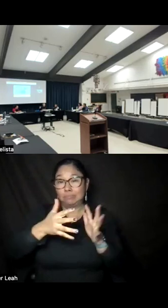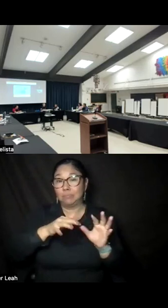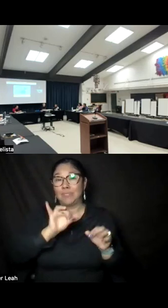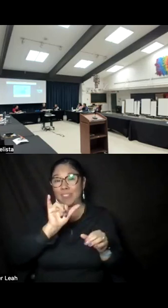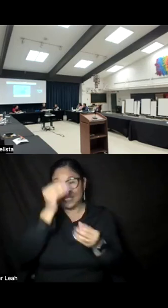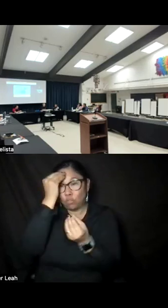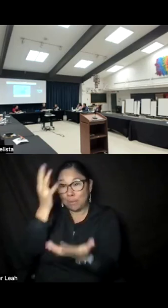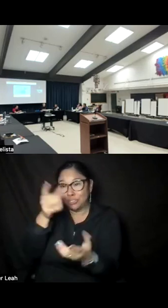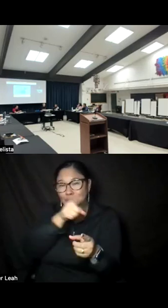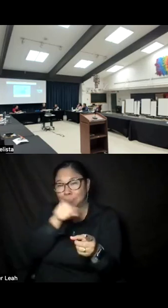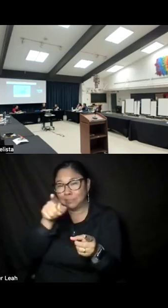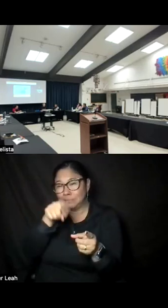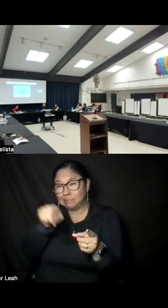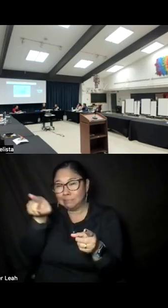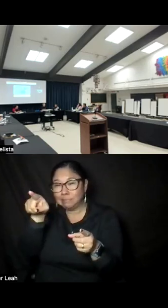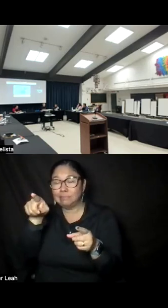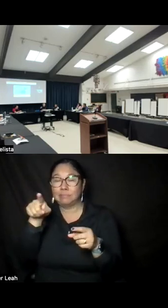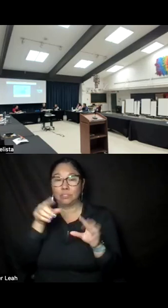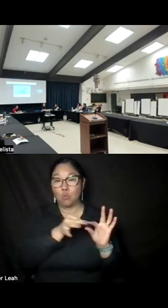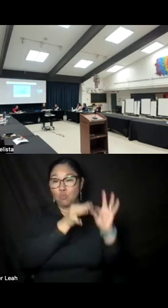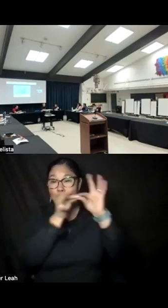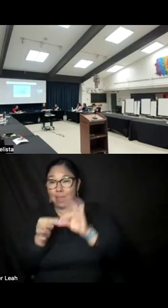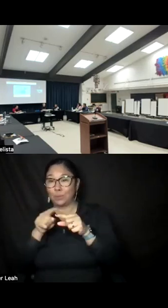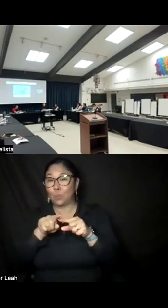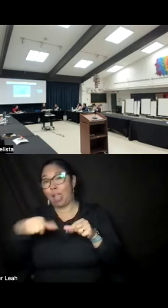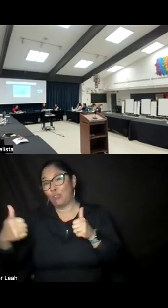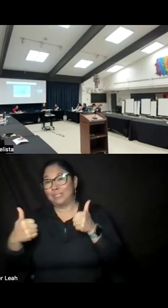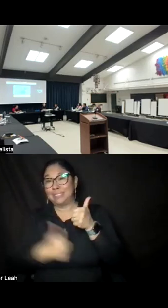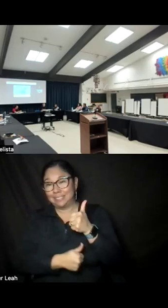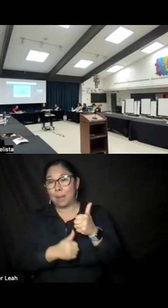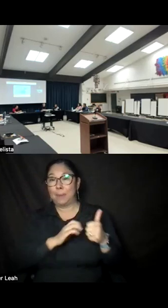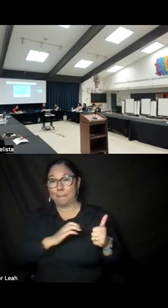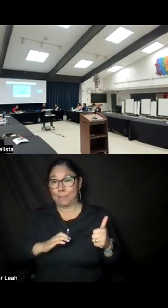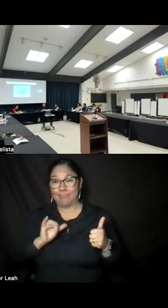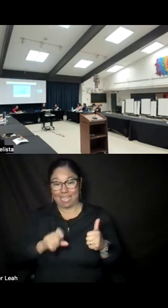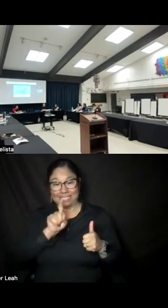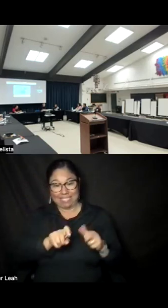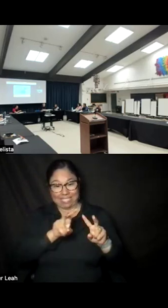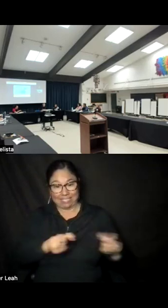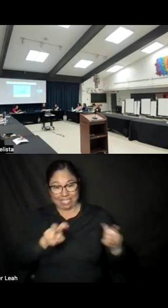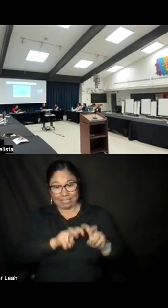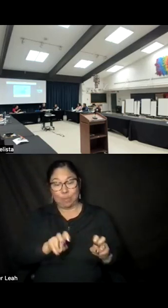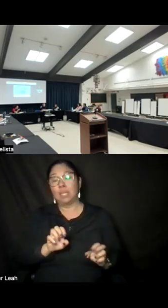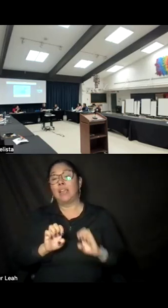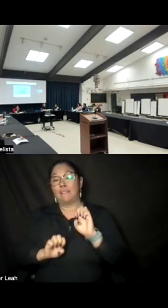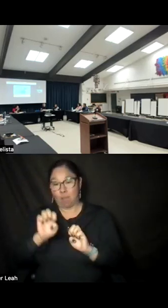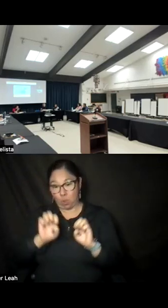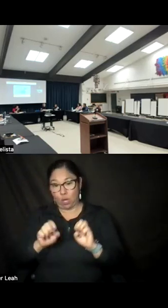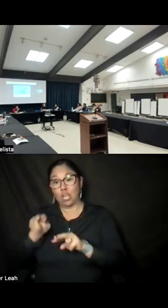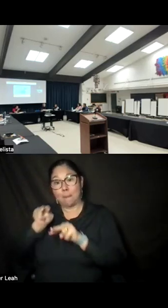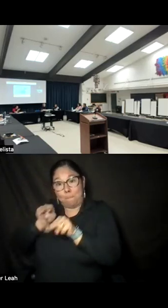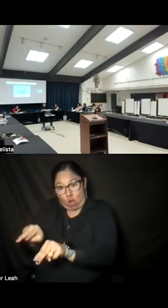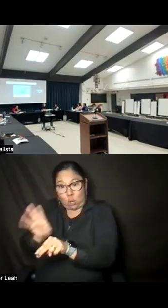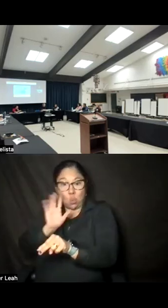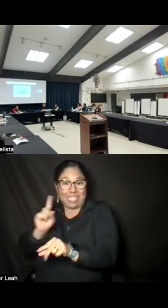feeds into the other subcommittee, which is a needs assessment and evaluation and monitoring, and we'll hear from